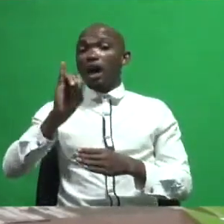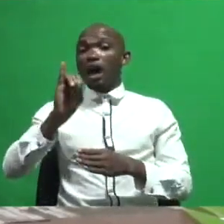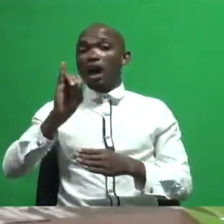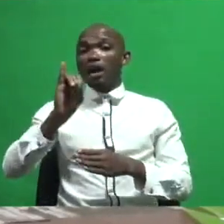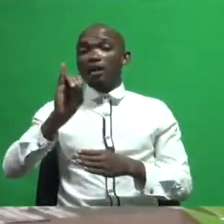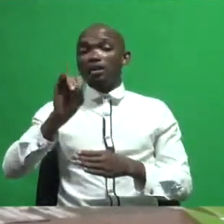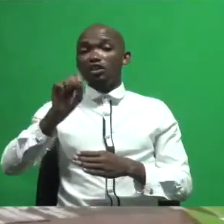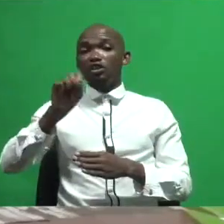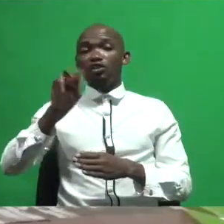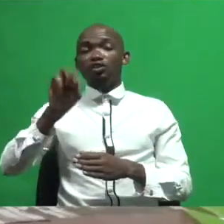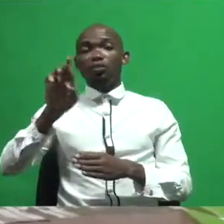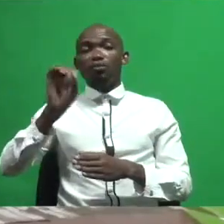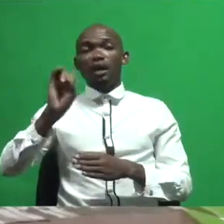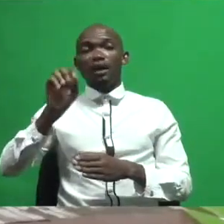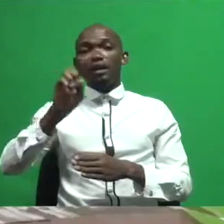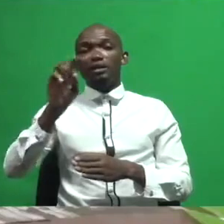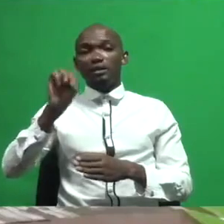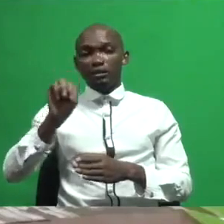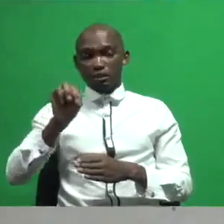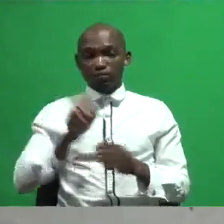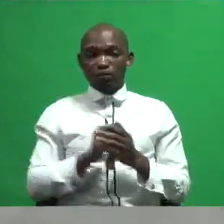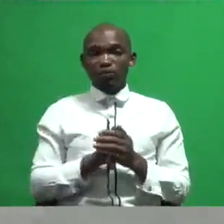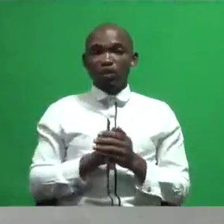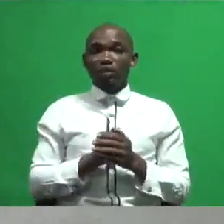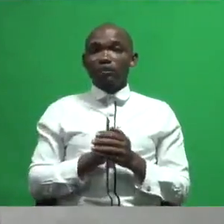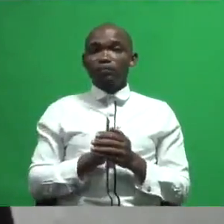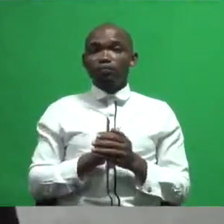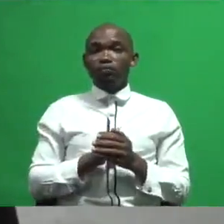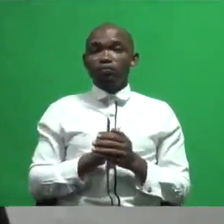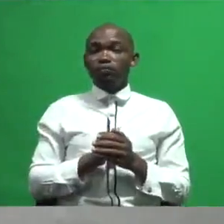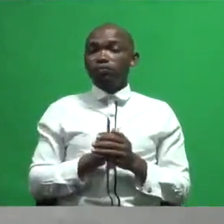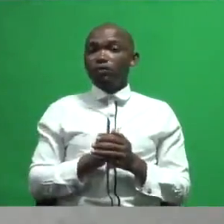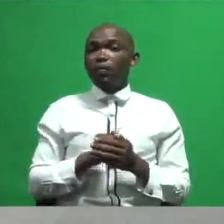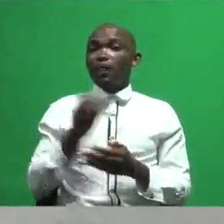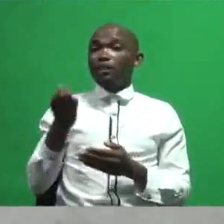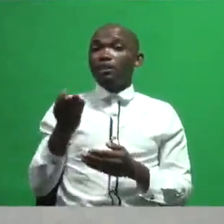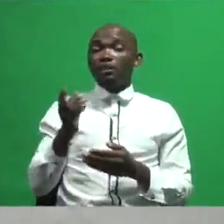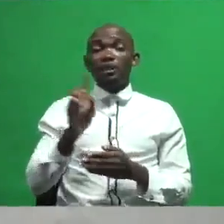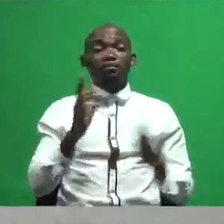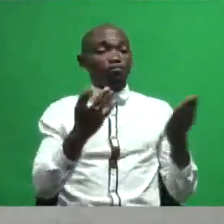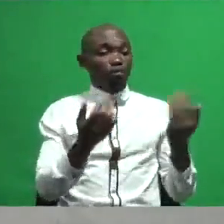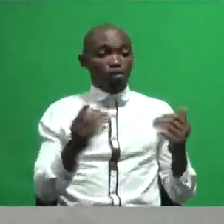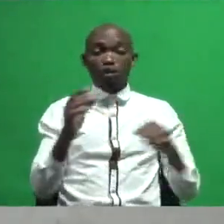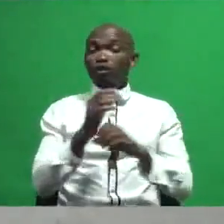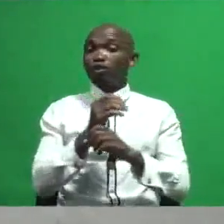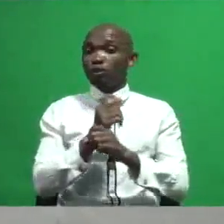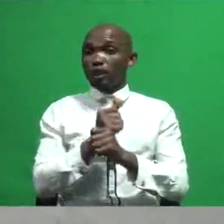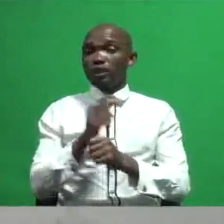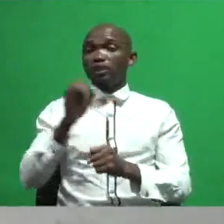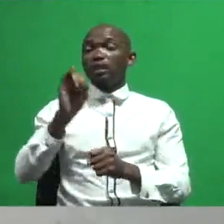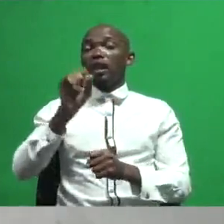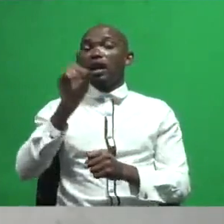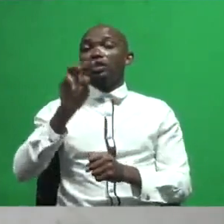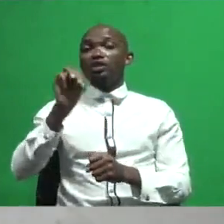in alkane, in which we have said that the isomers does not, it is impossible to